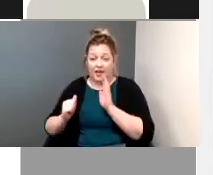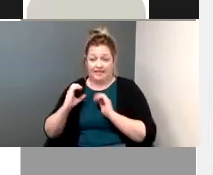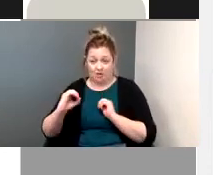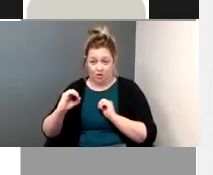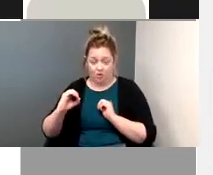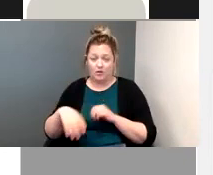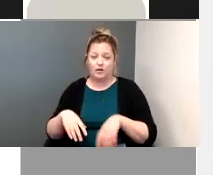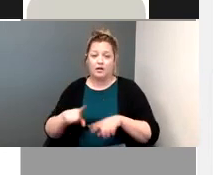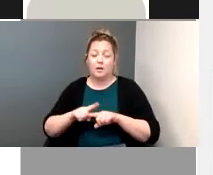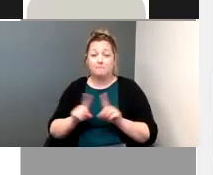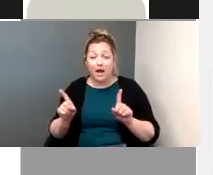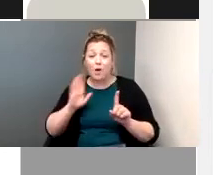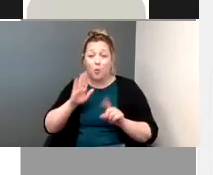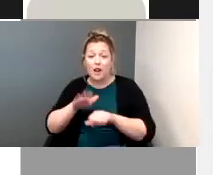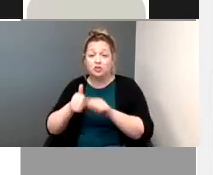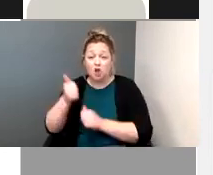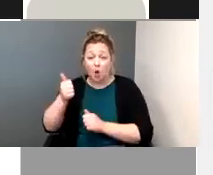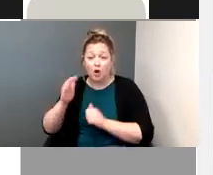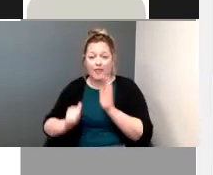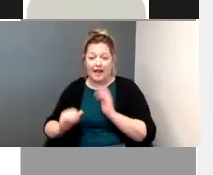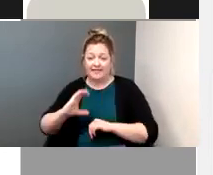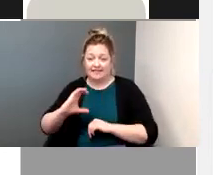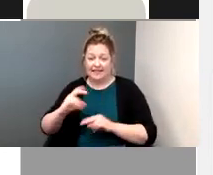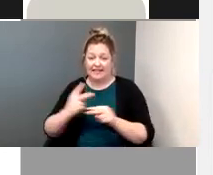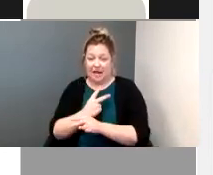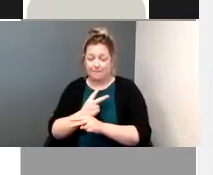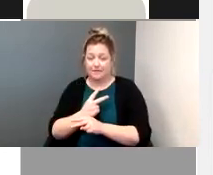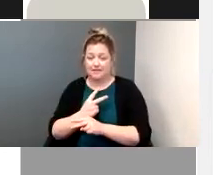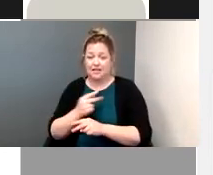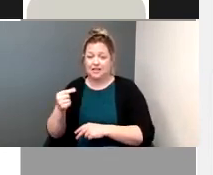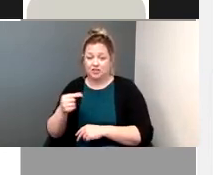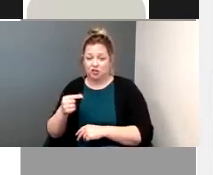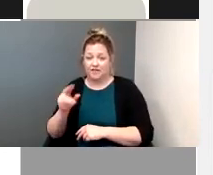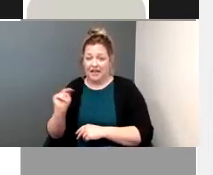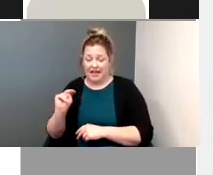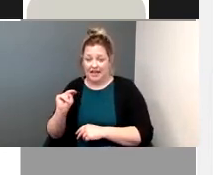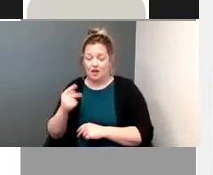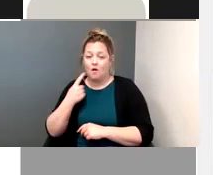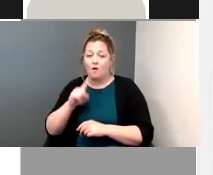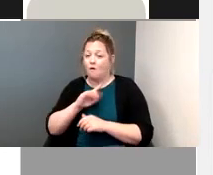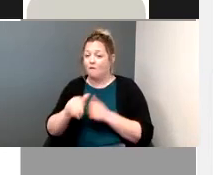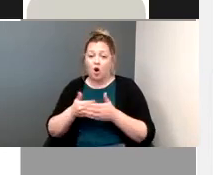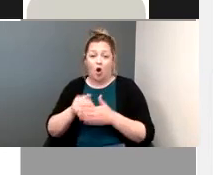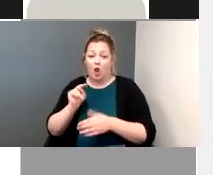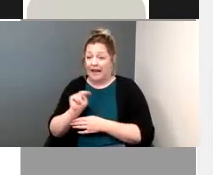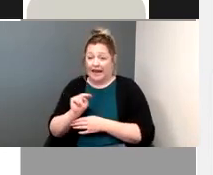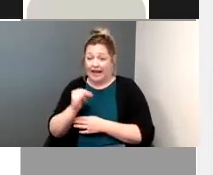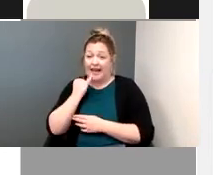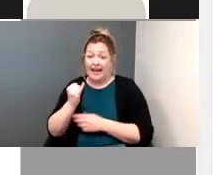grow slower than c times g of n for all n that is larger than some particular n0